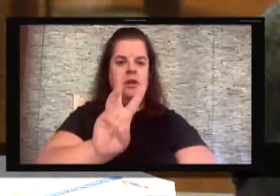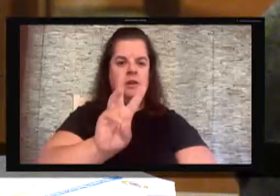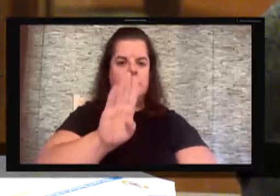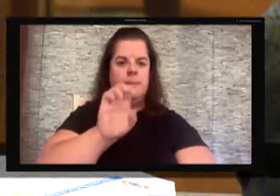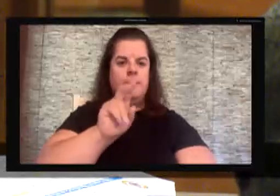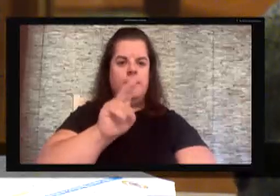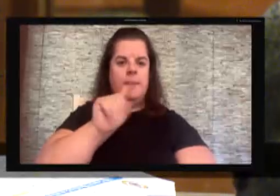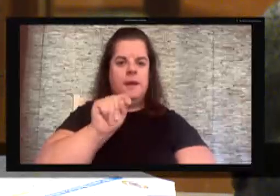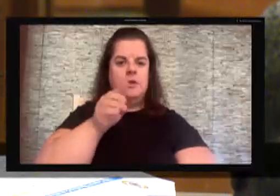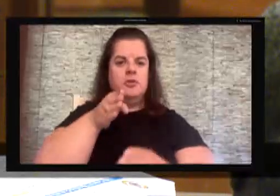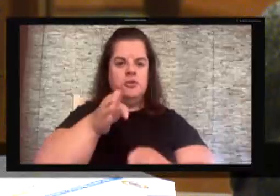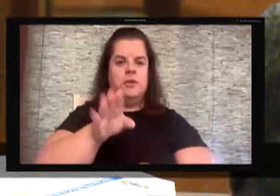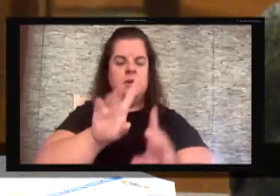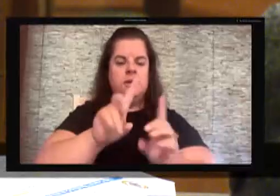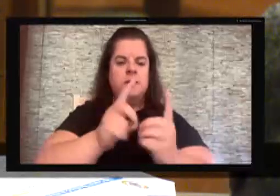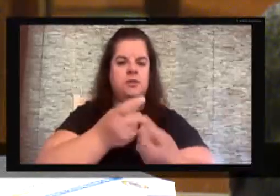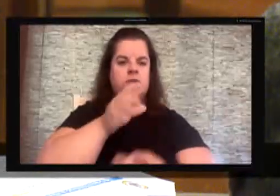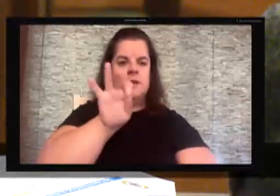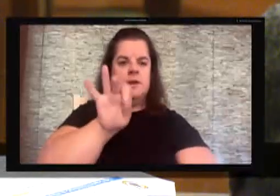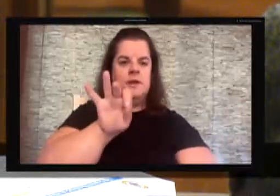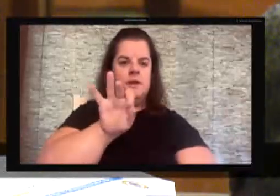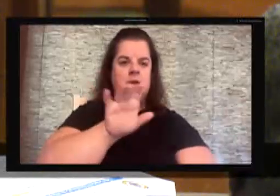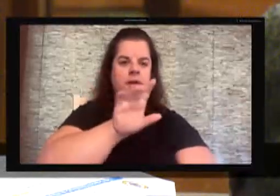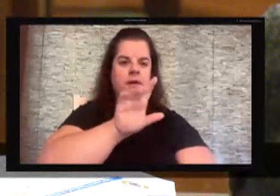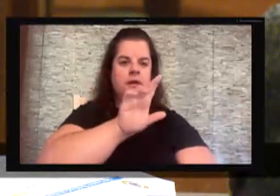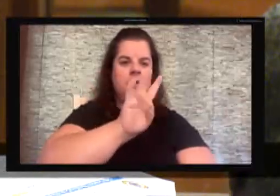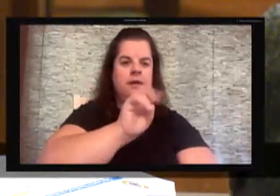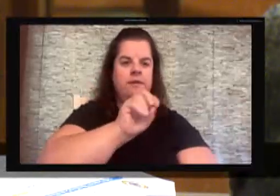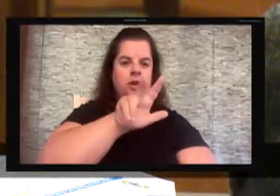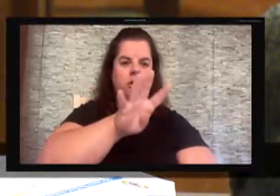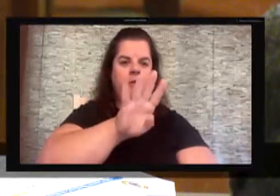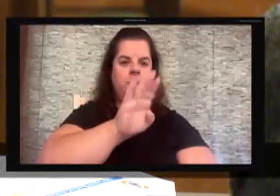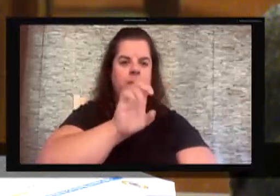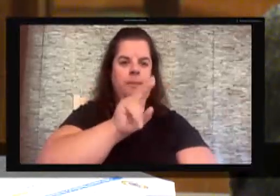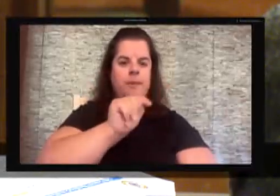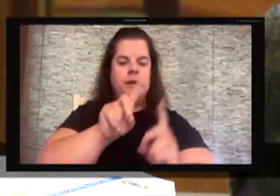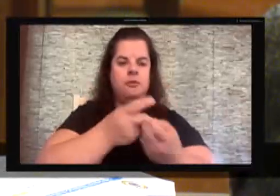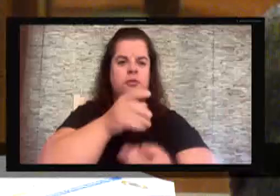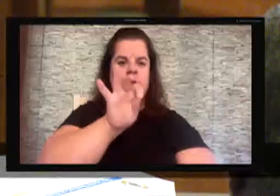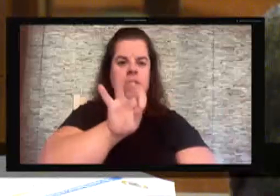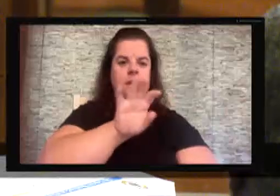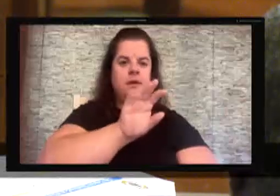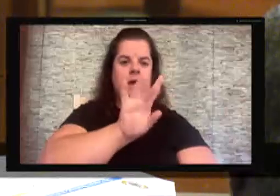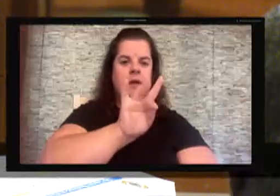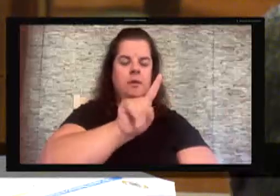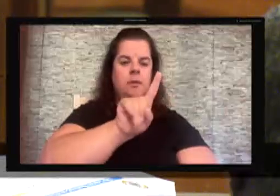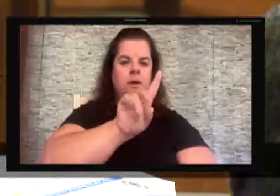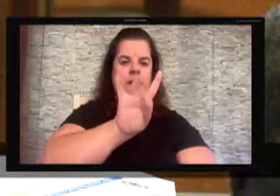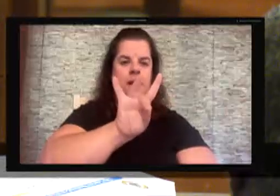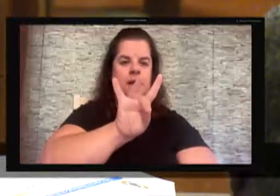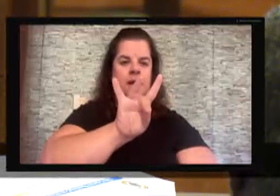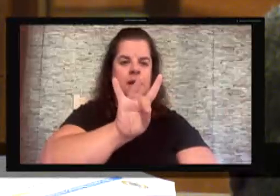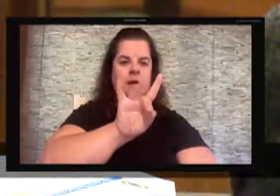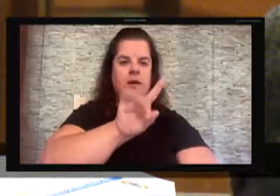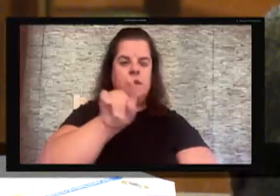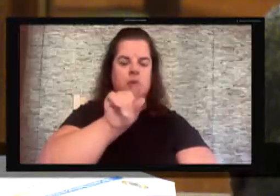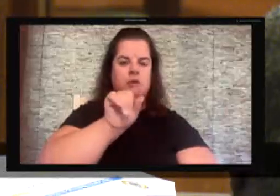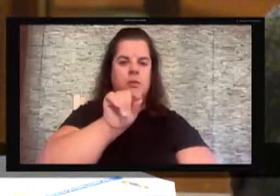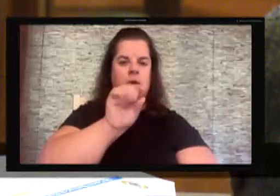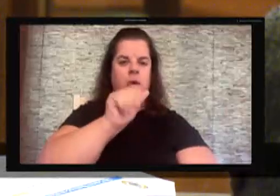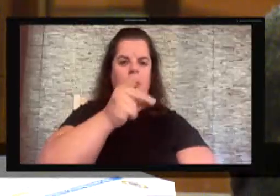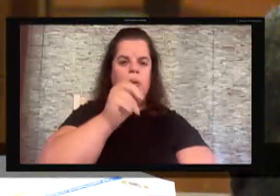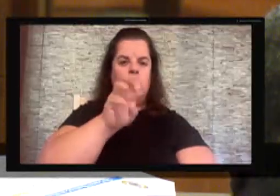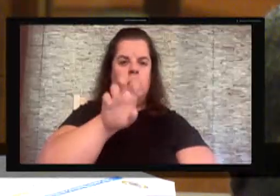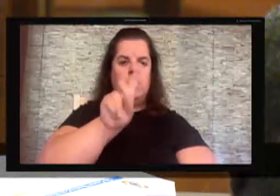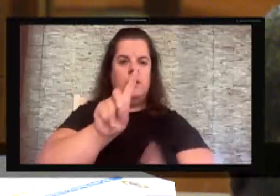Bennett Street, Council District 9, 7034 Bennett Street, Council District 9, 818 through 820 Oakwood Street,